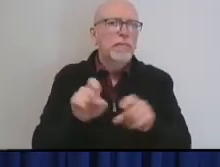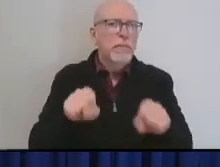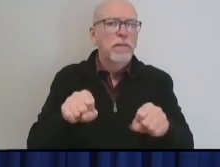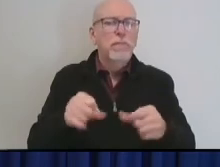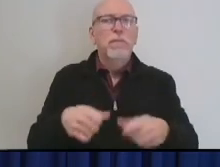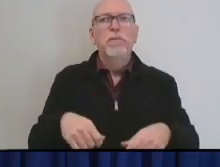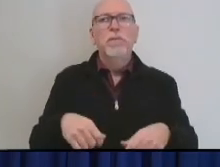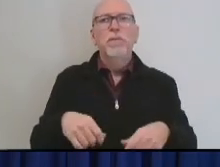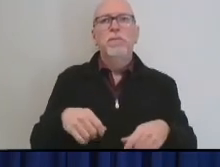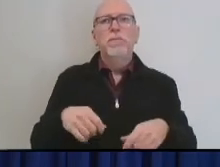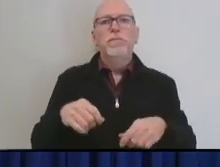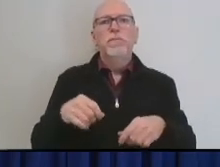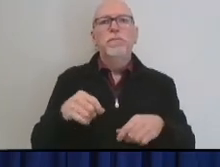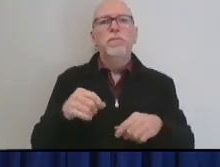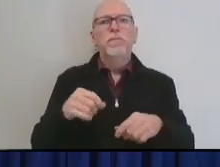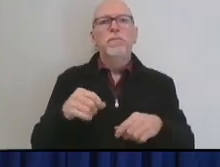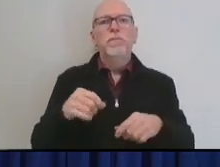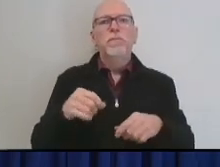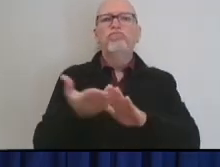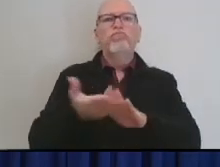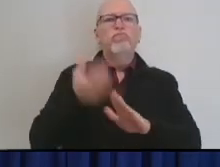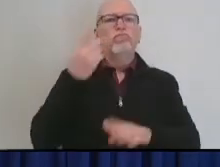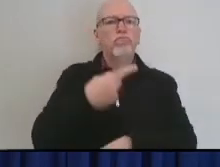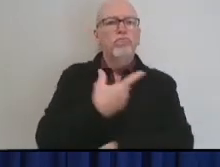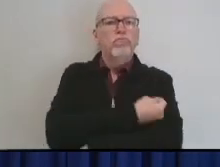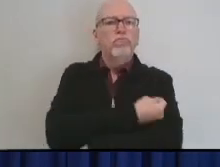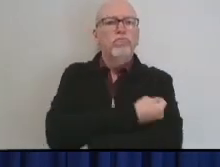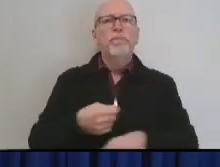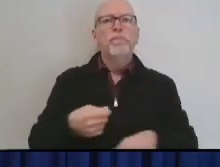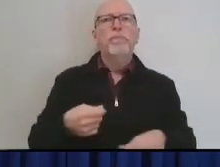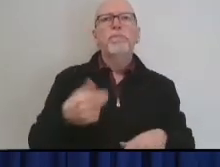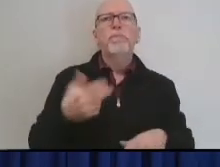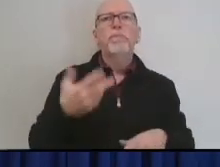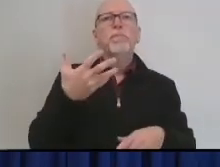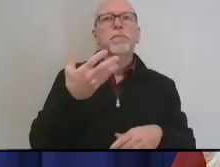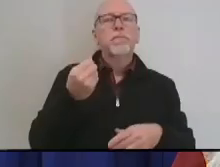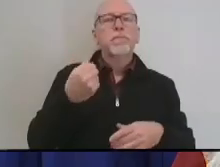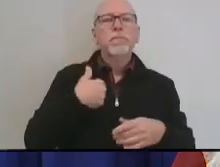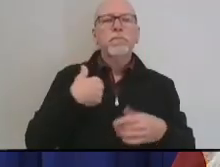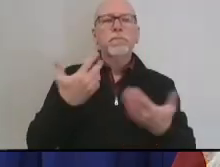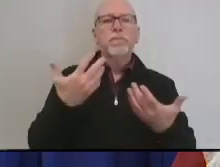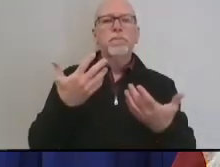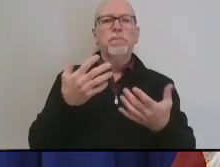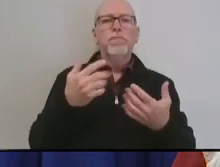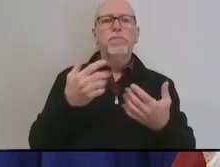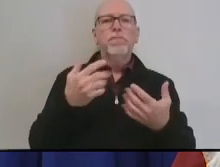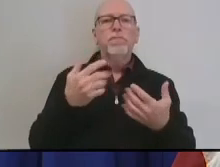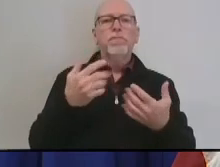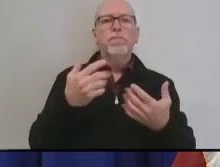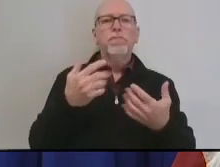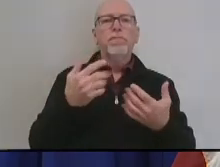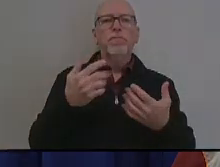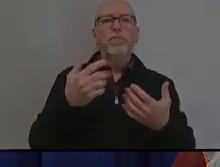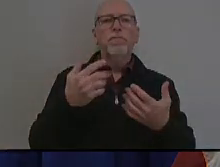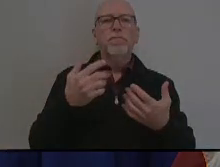operation. And I'm just also grateful that so many folks,